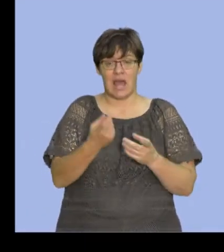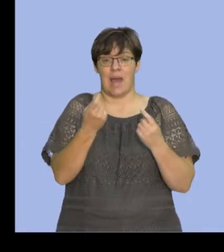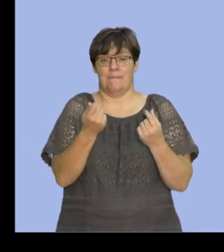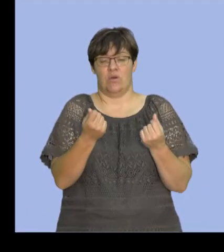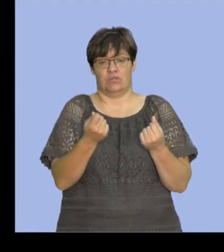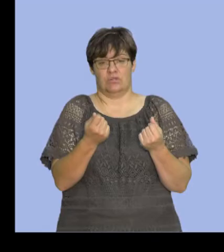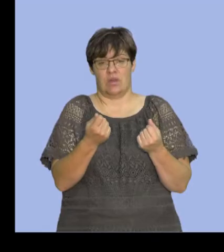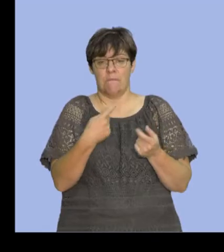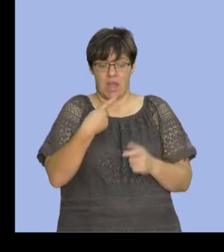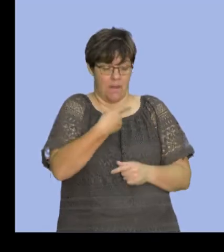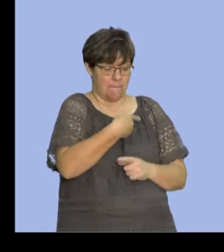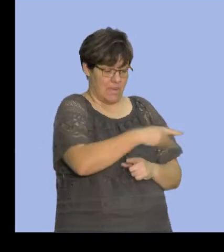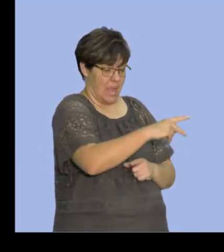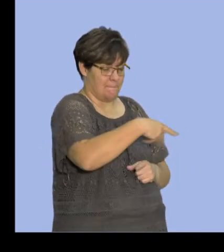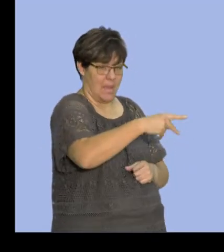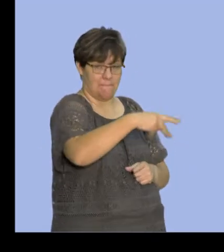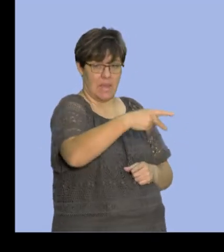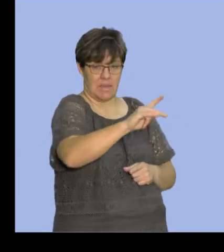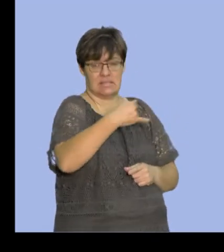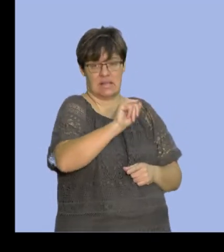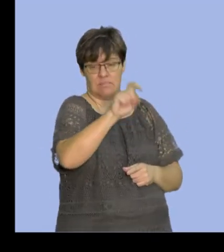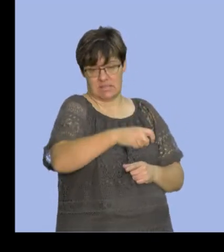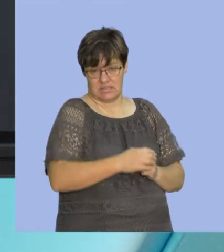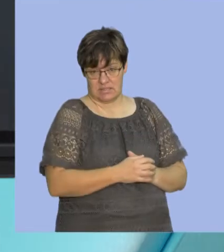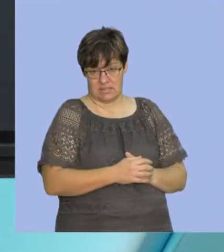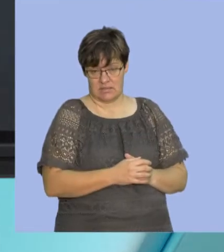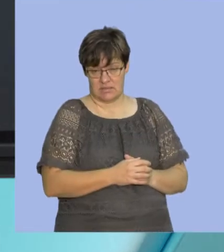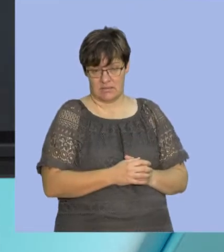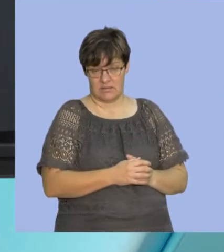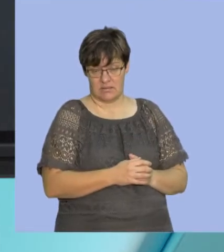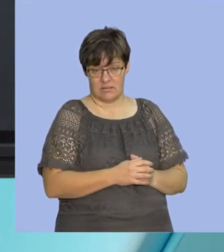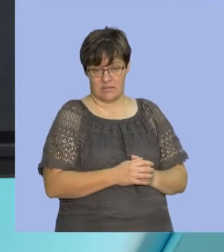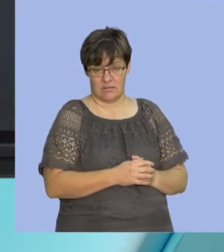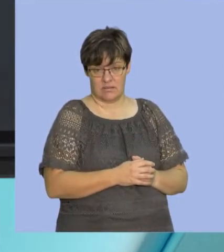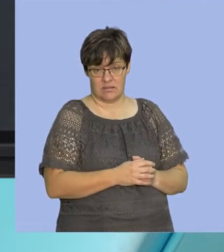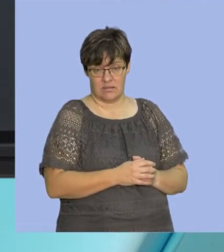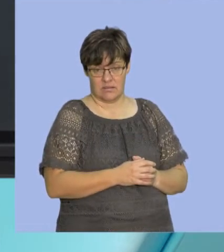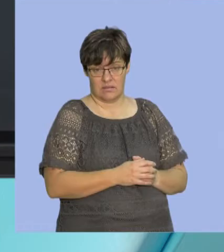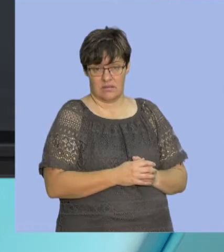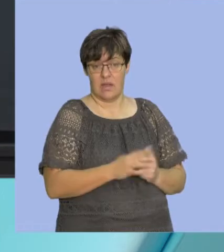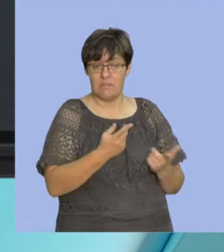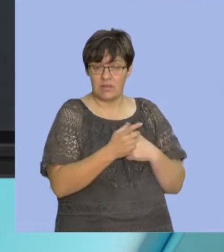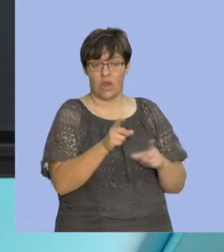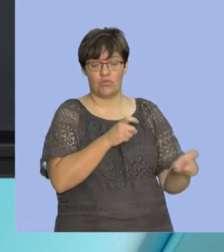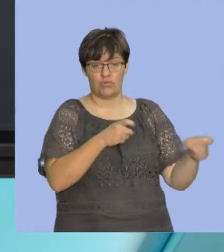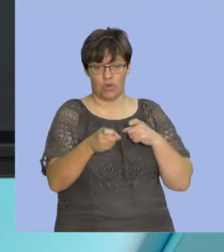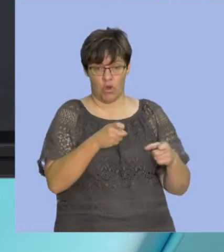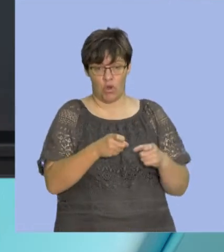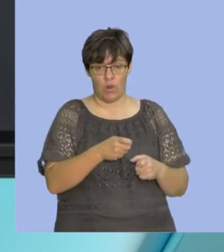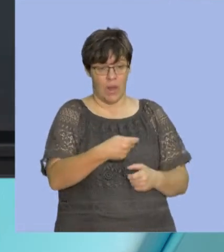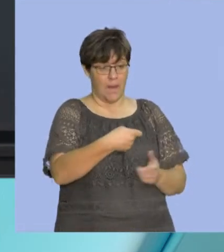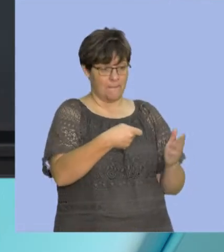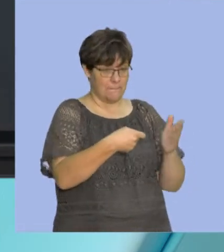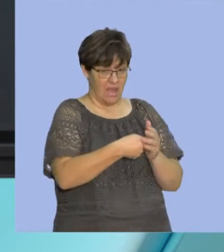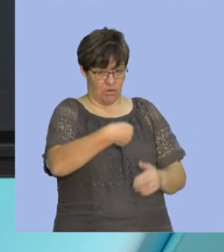amounts owing to creditors, right? By the same token, like we need to control people that are buying